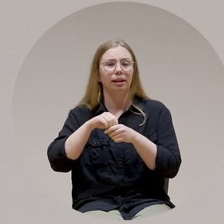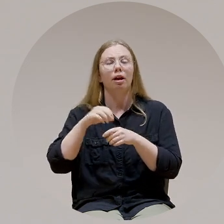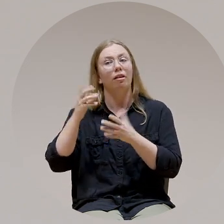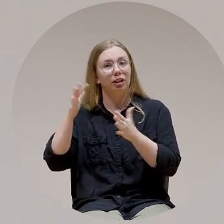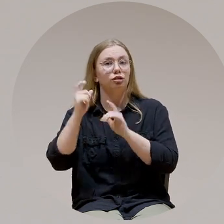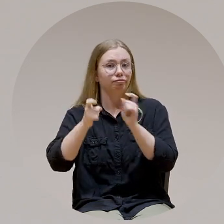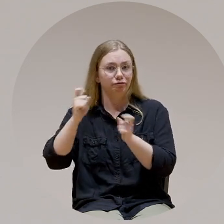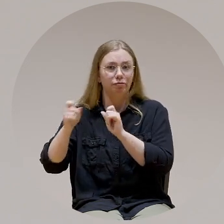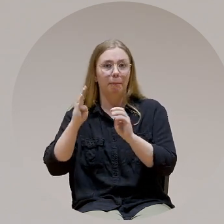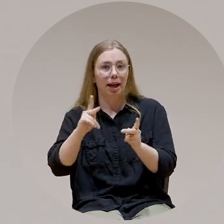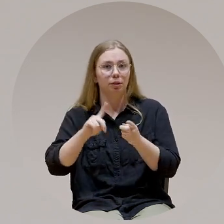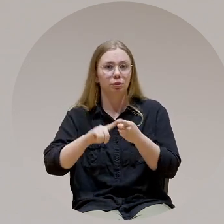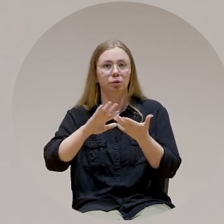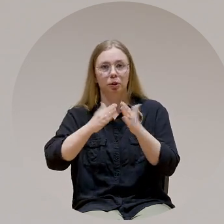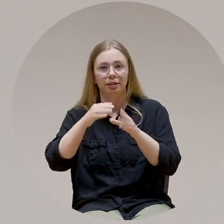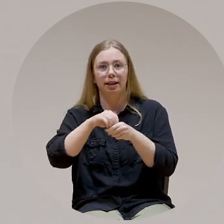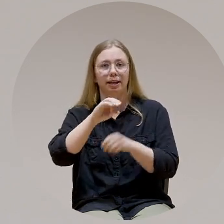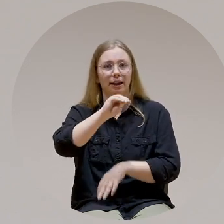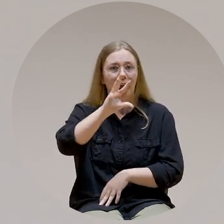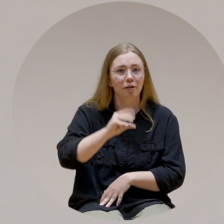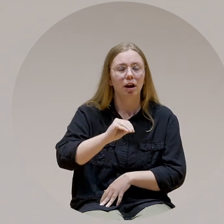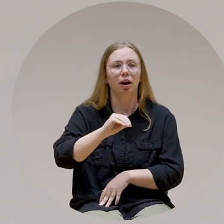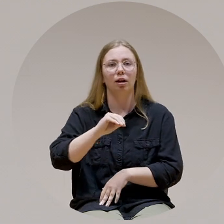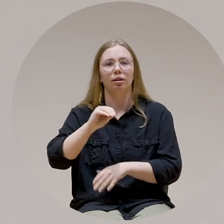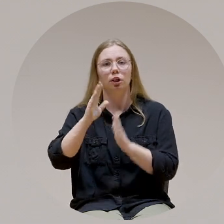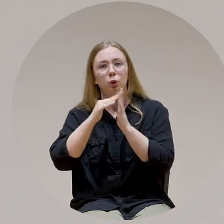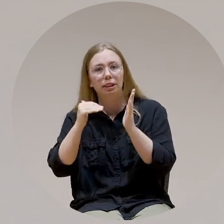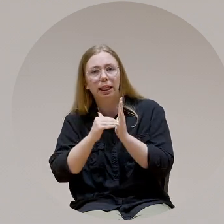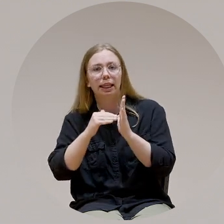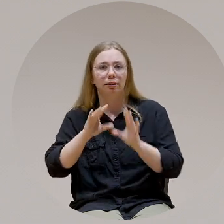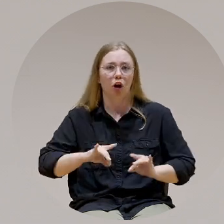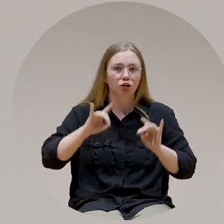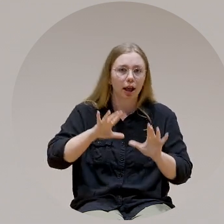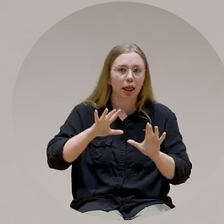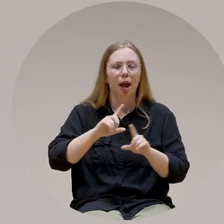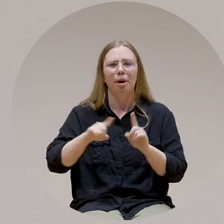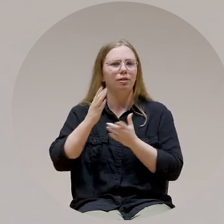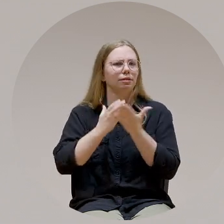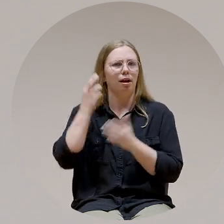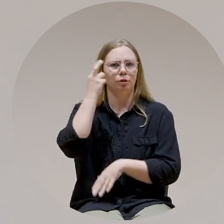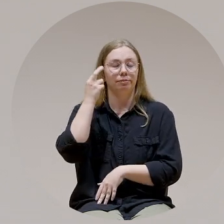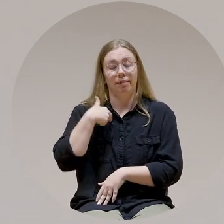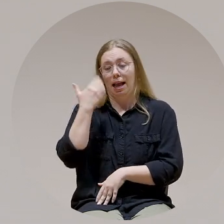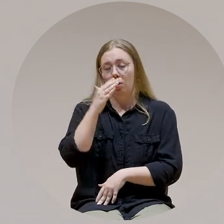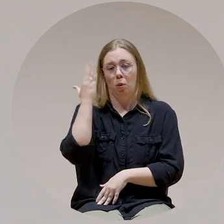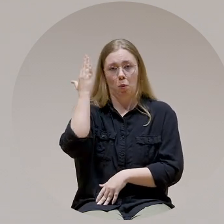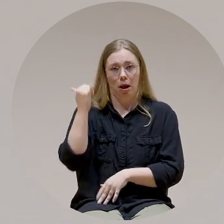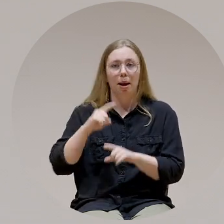Zealand, but they have I don't know why or how it came about, but there is an